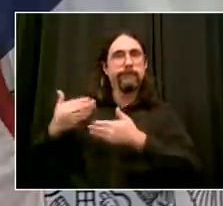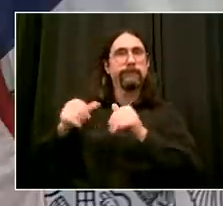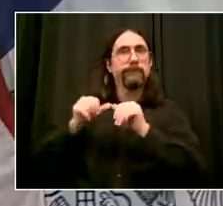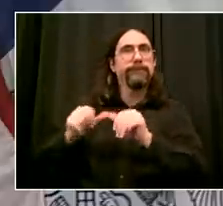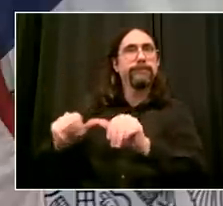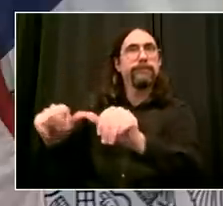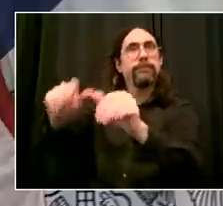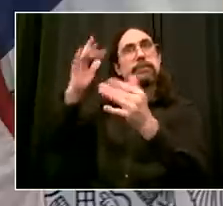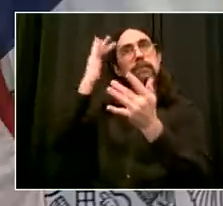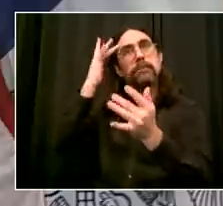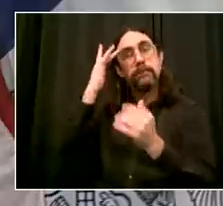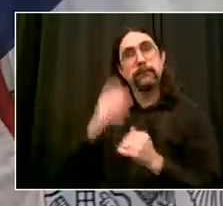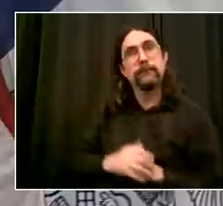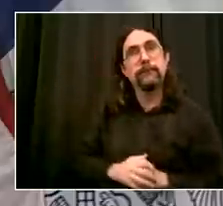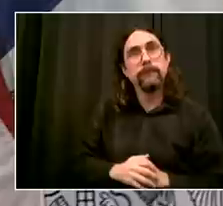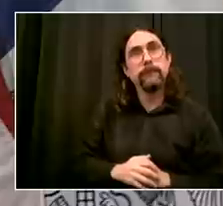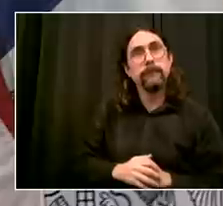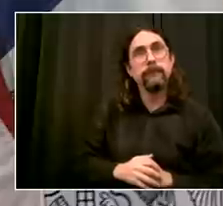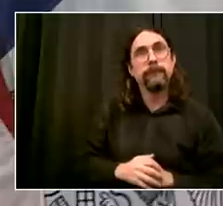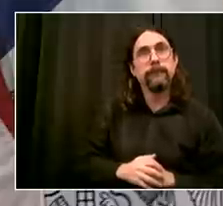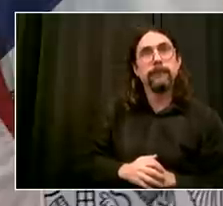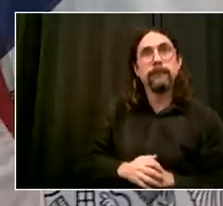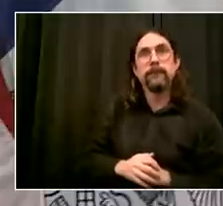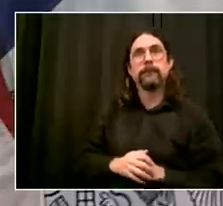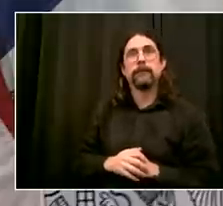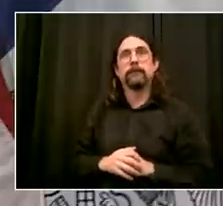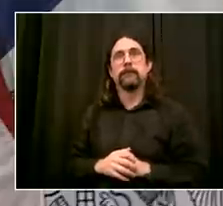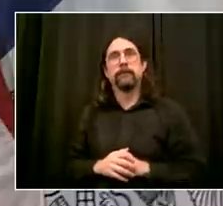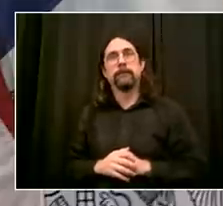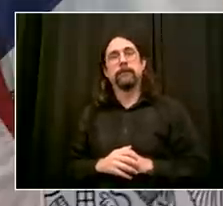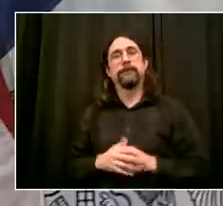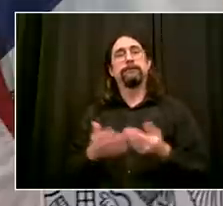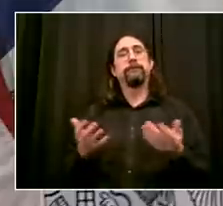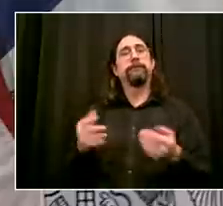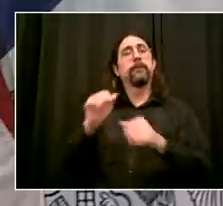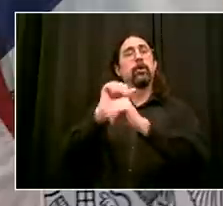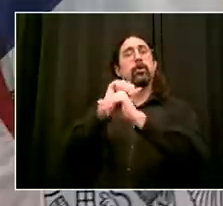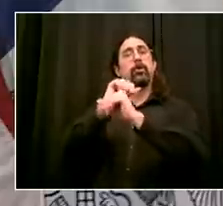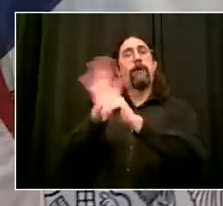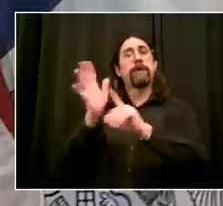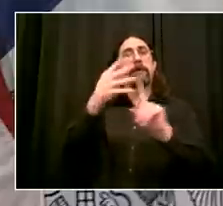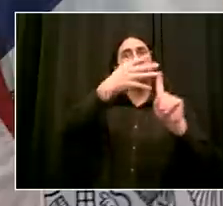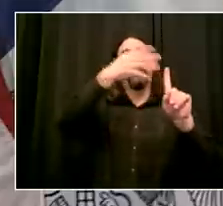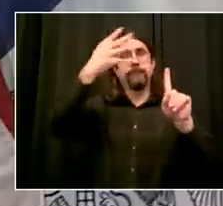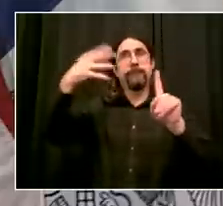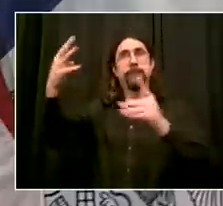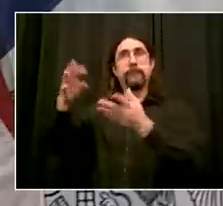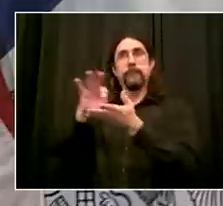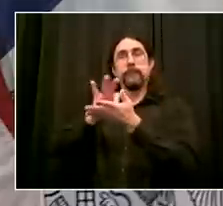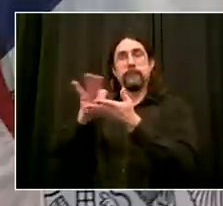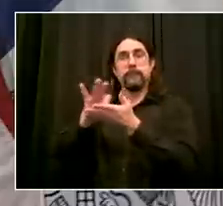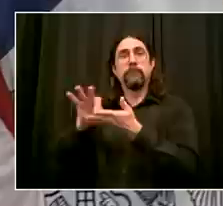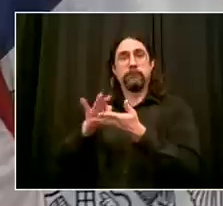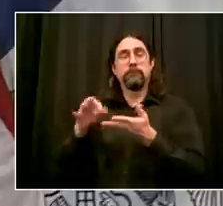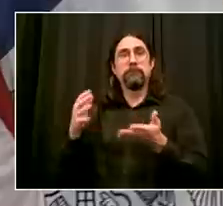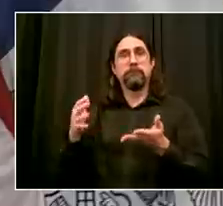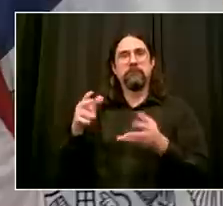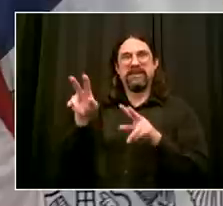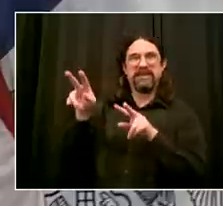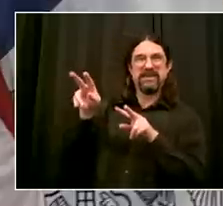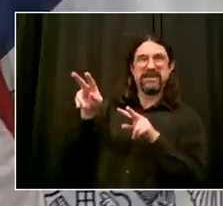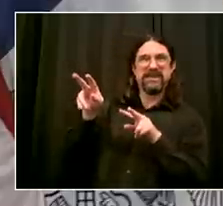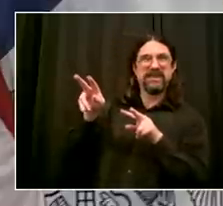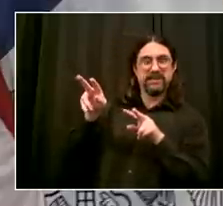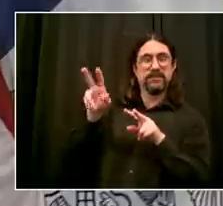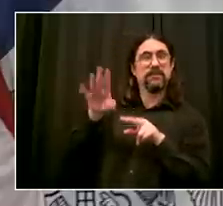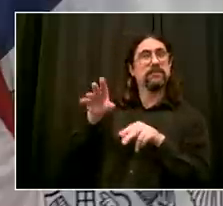restrictions. So we have to do this work individually if we want to avoid those restrictions. Dr. Choksi, you want to go over again who